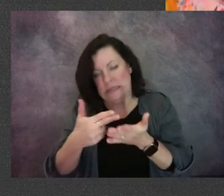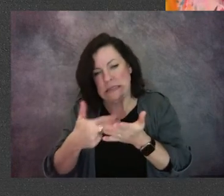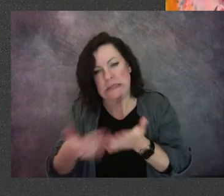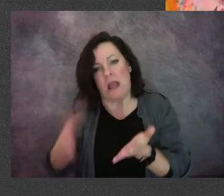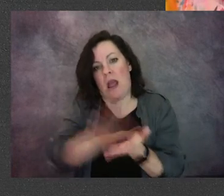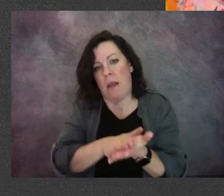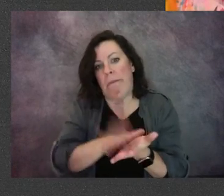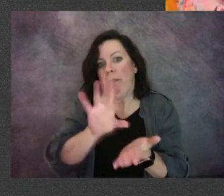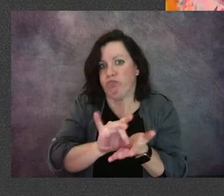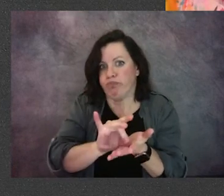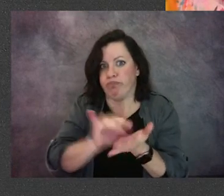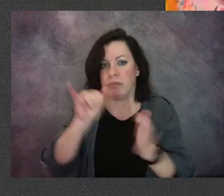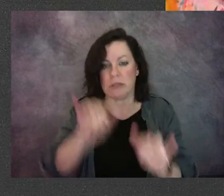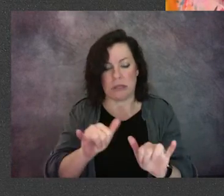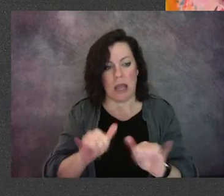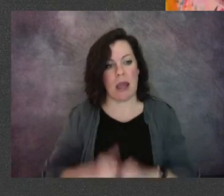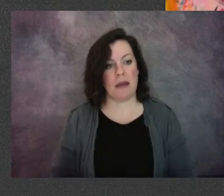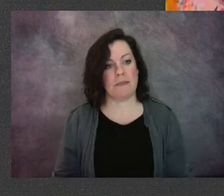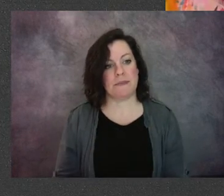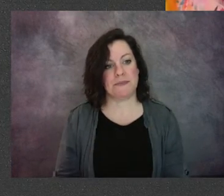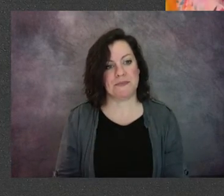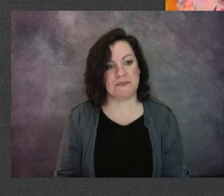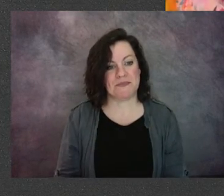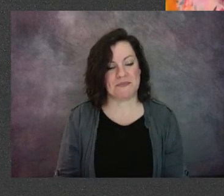my eyes.